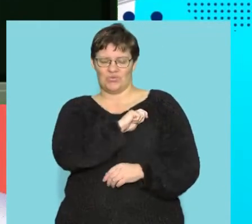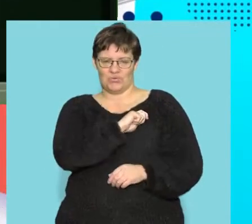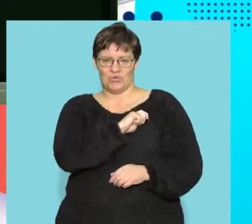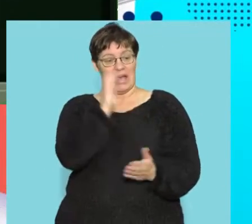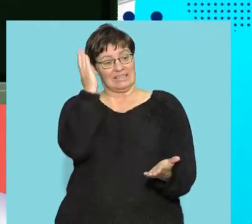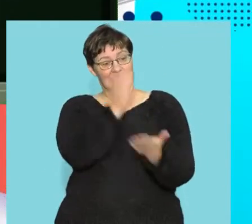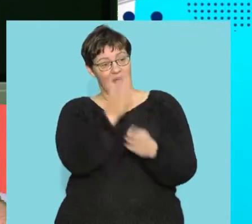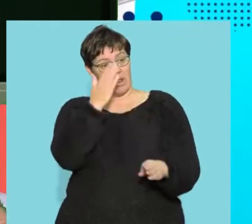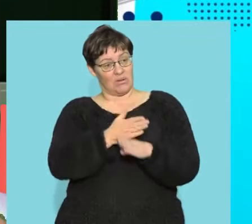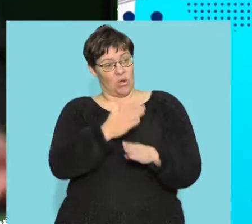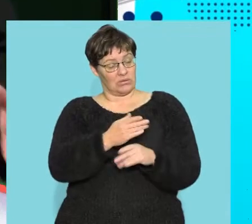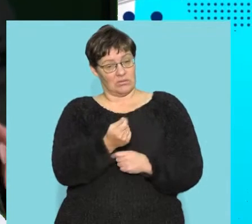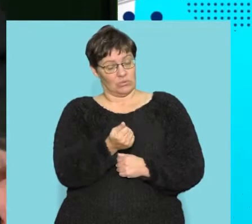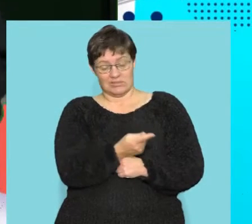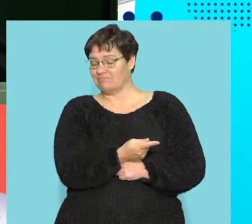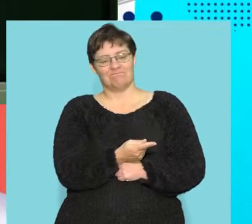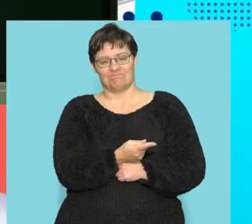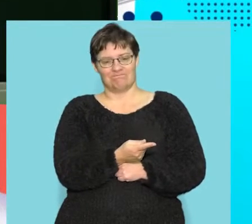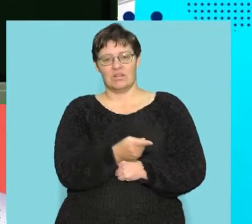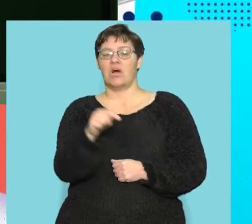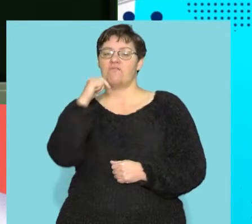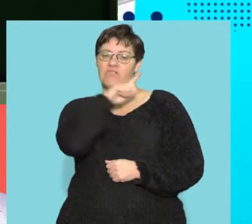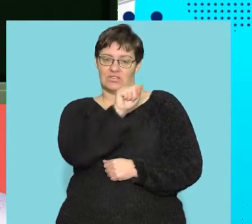a direct labor cost. So therefore, the